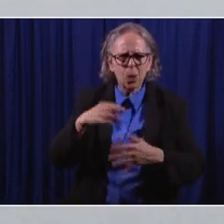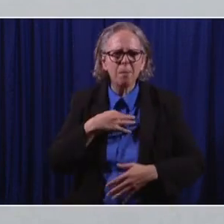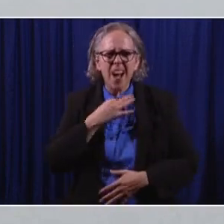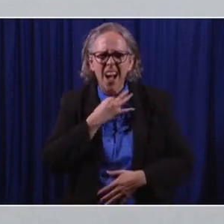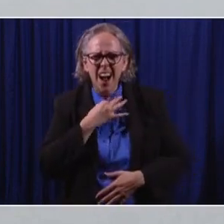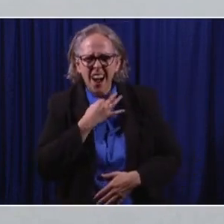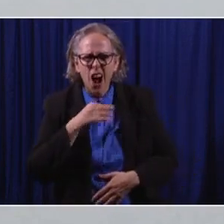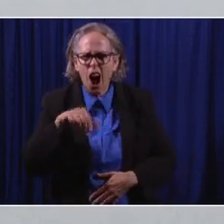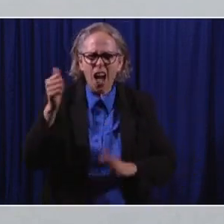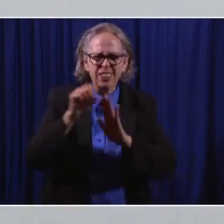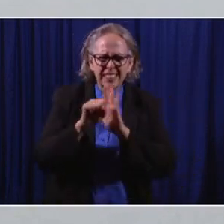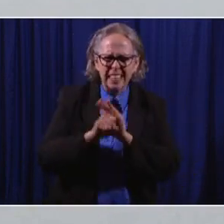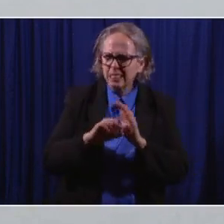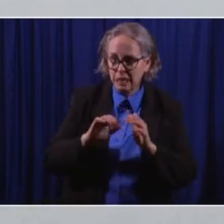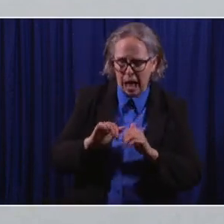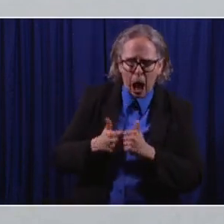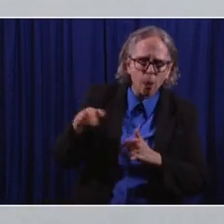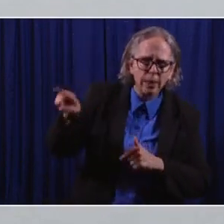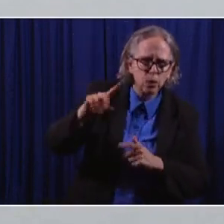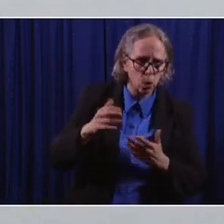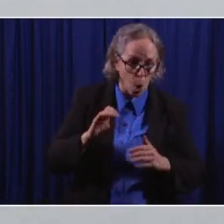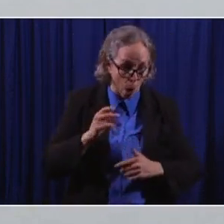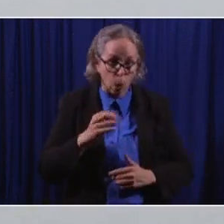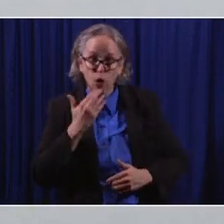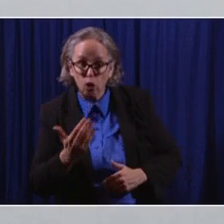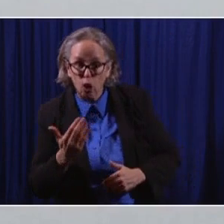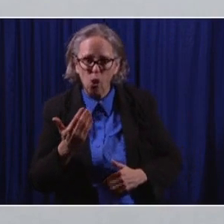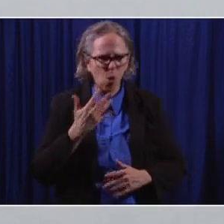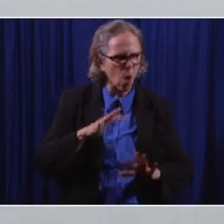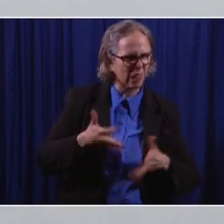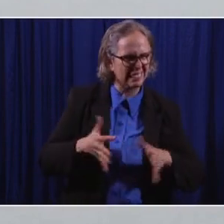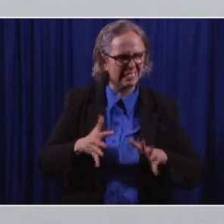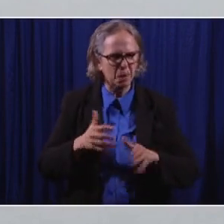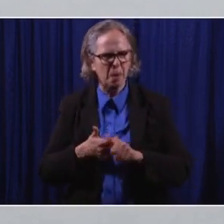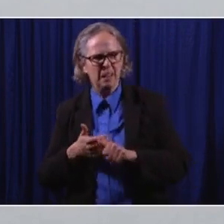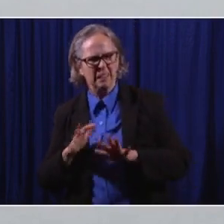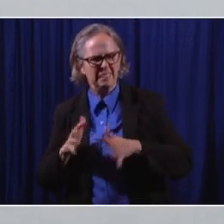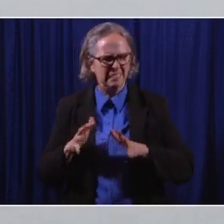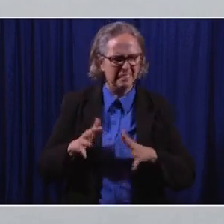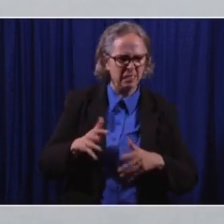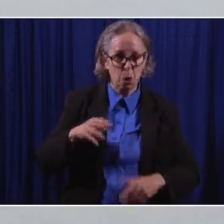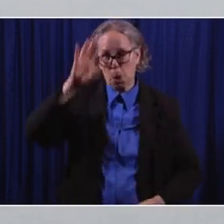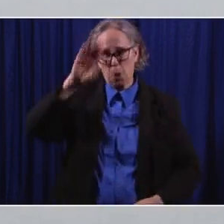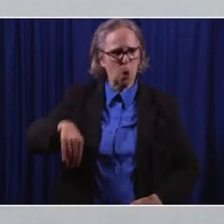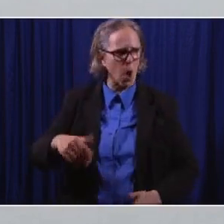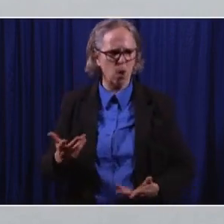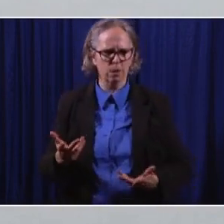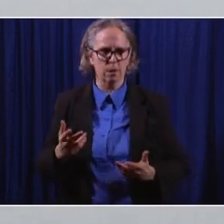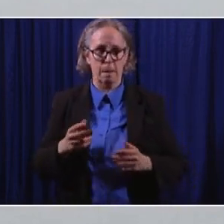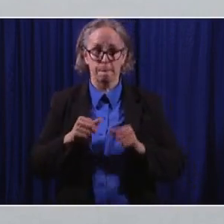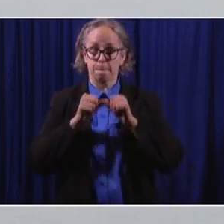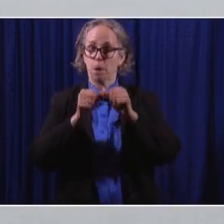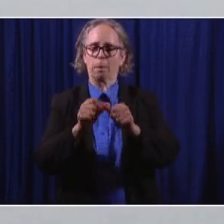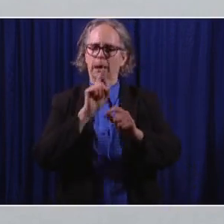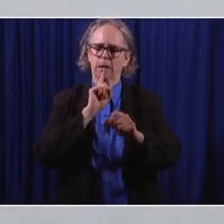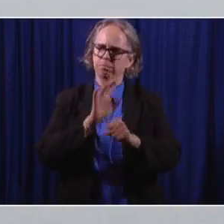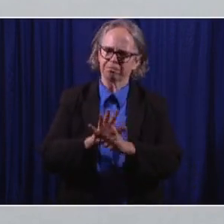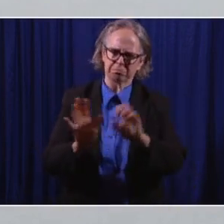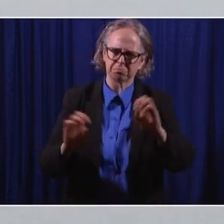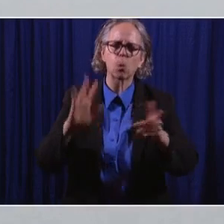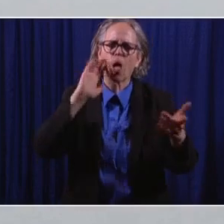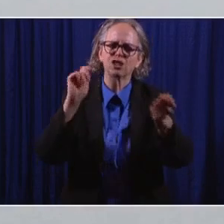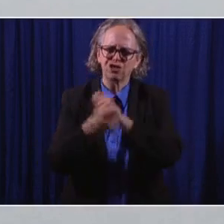working as it relates to other states. And while nothing is permanent, we know that with COVID, and much work remains on both